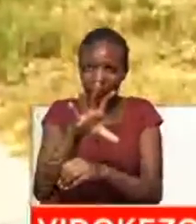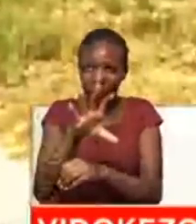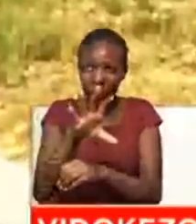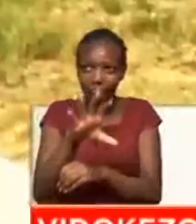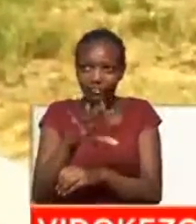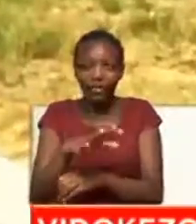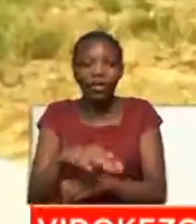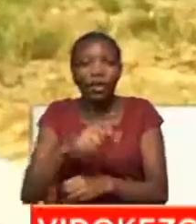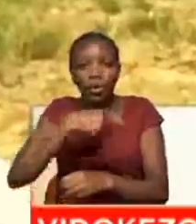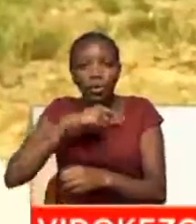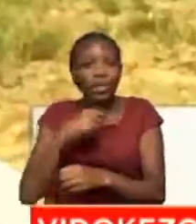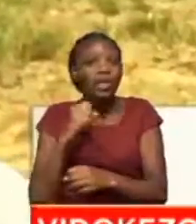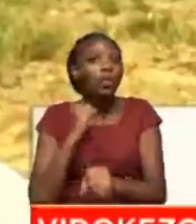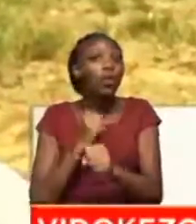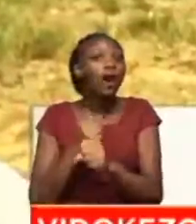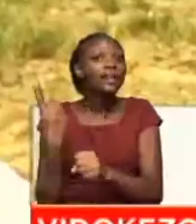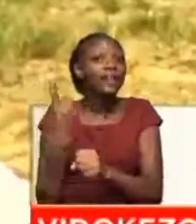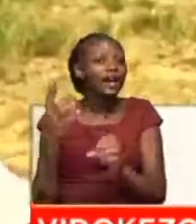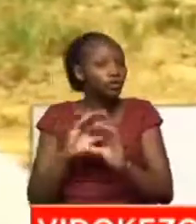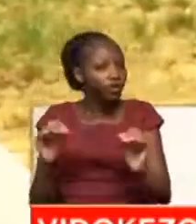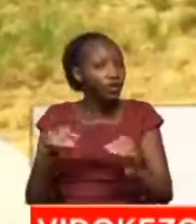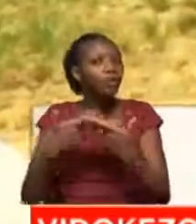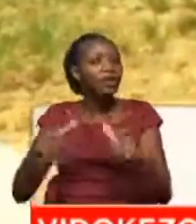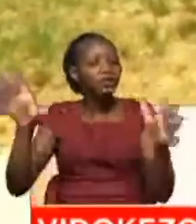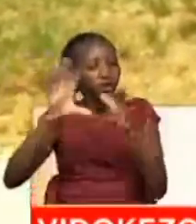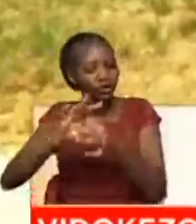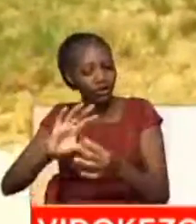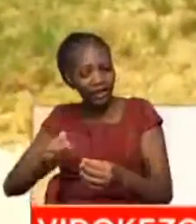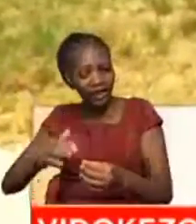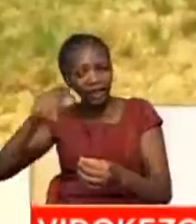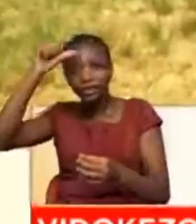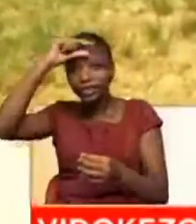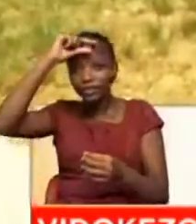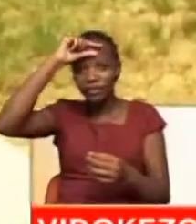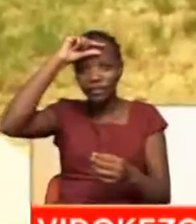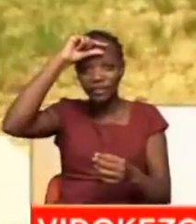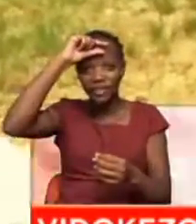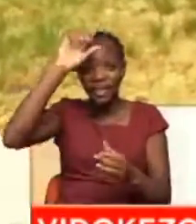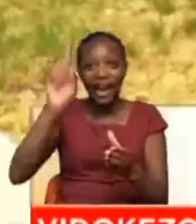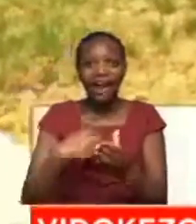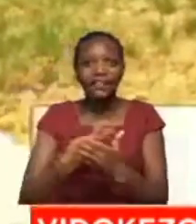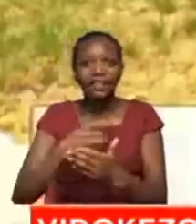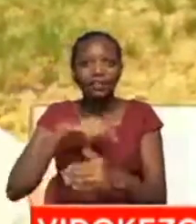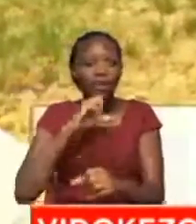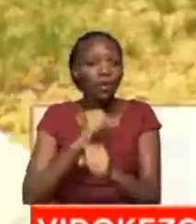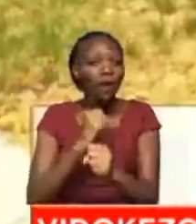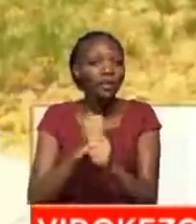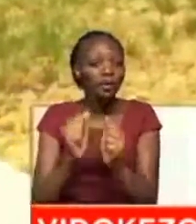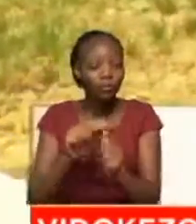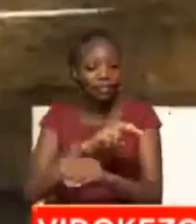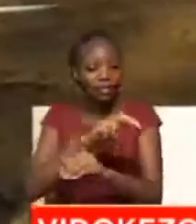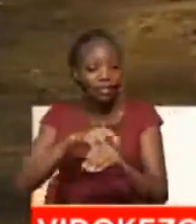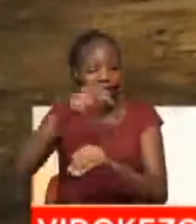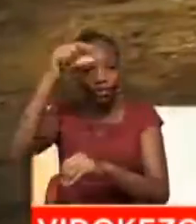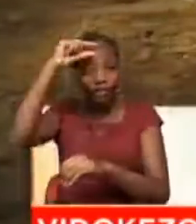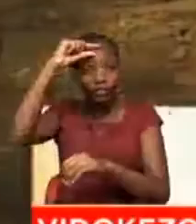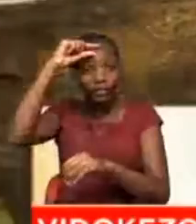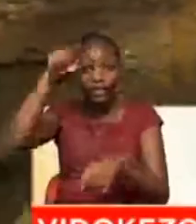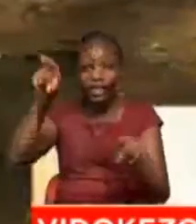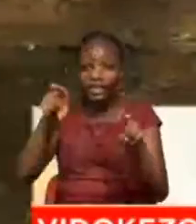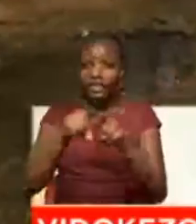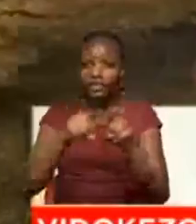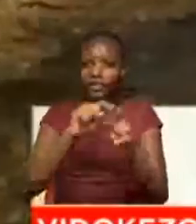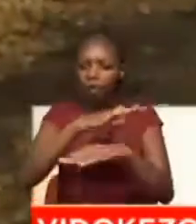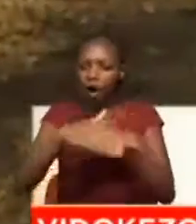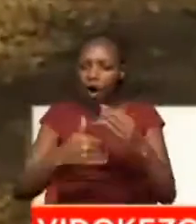work alone, we're working hand in hand with the county government, we are working hand in hand with the national government, we are working hand in hand with